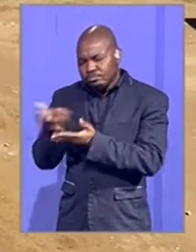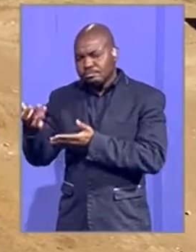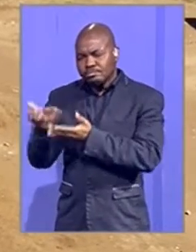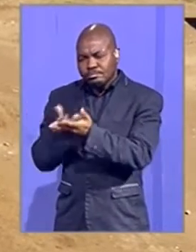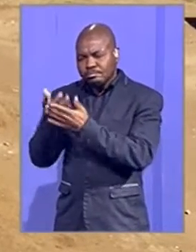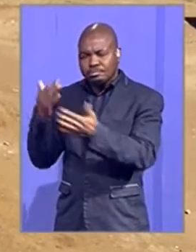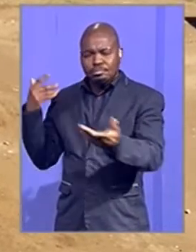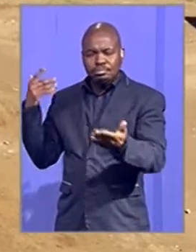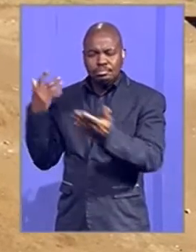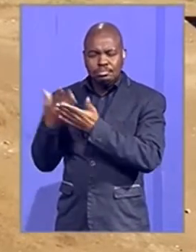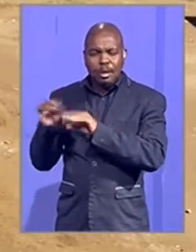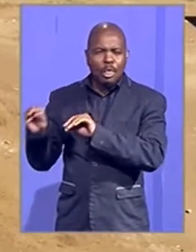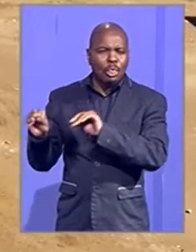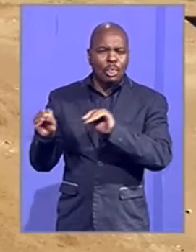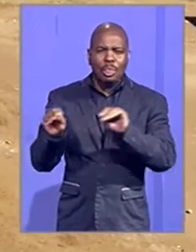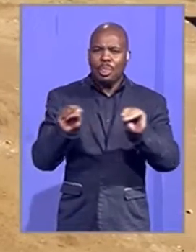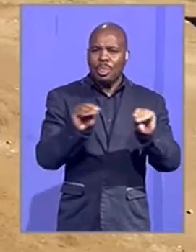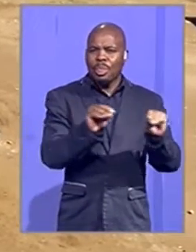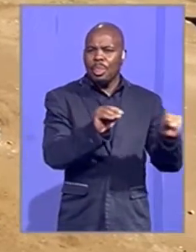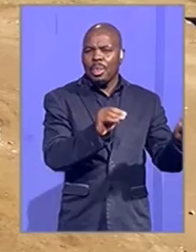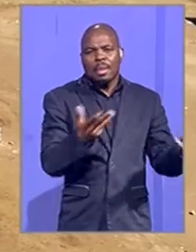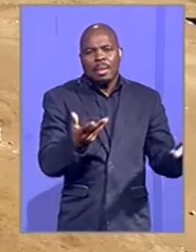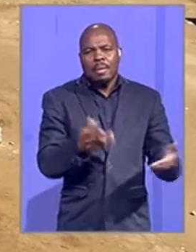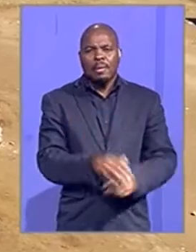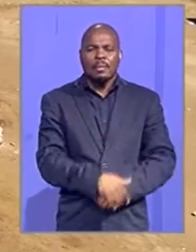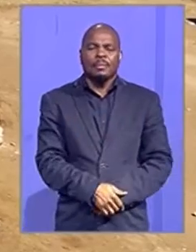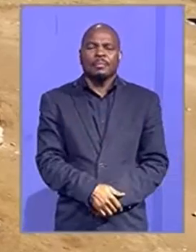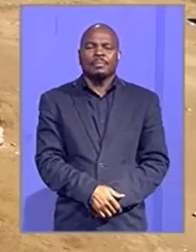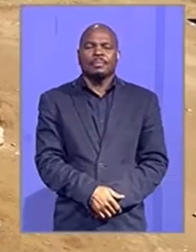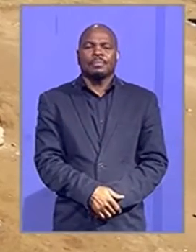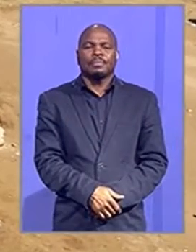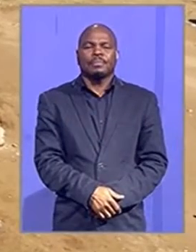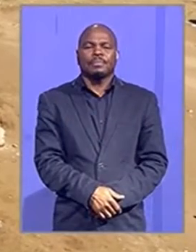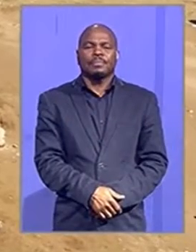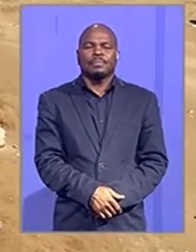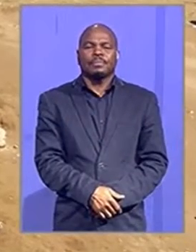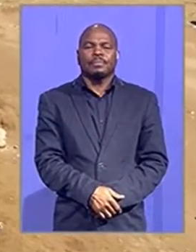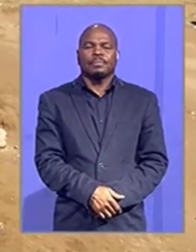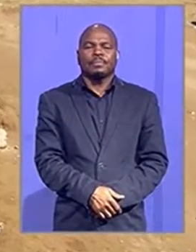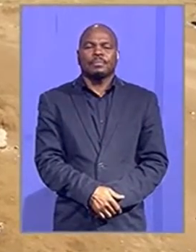bja ga go nko ye tšwa go le mila la ke kweketšo motau wa ditaba tša SABC Ga-Ratšeke.